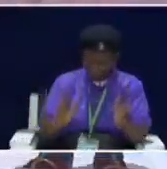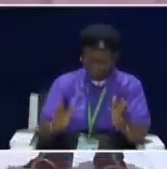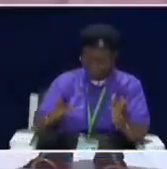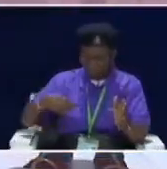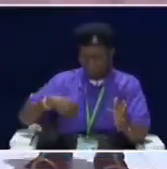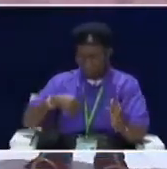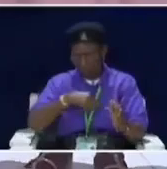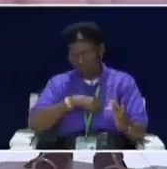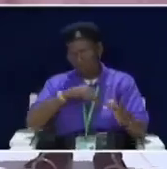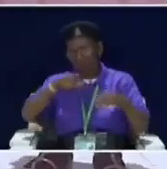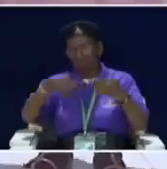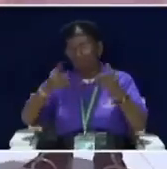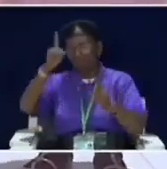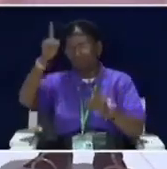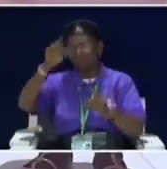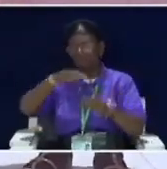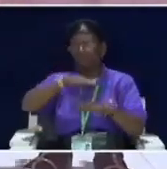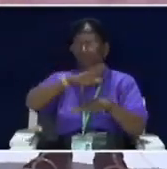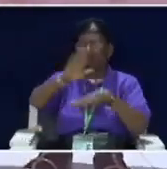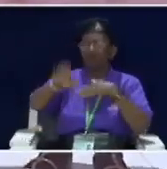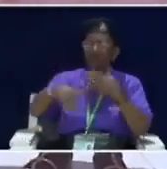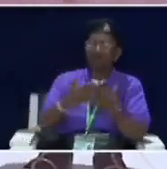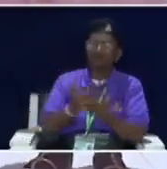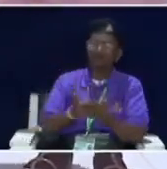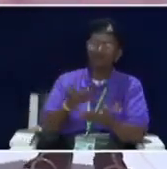Savior, we give you.